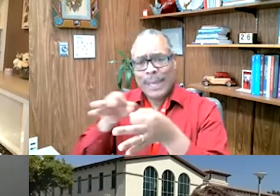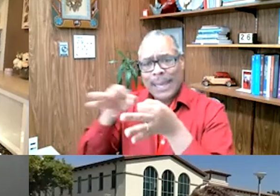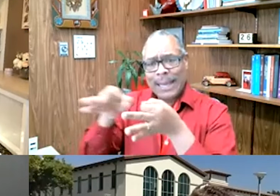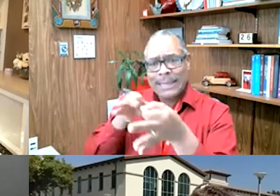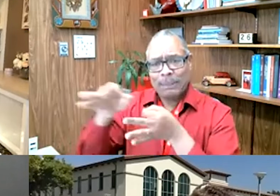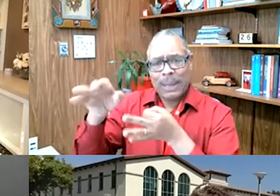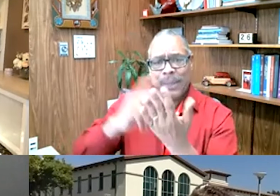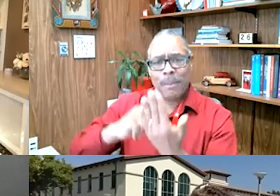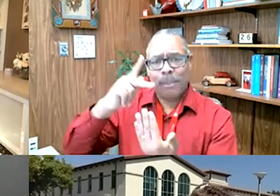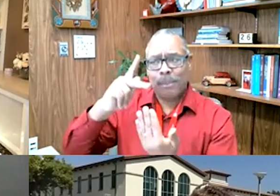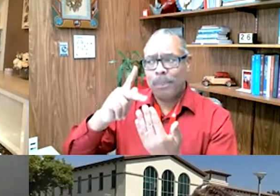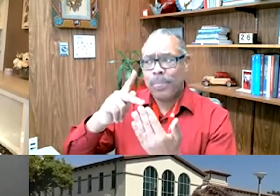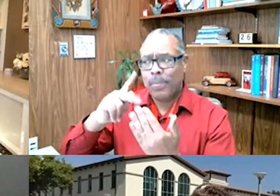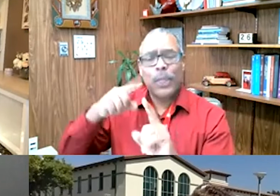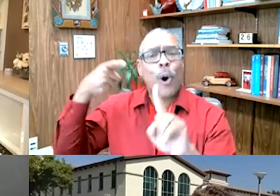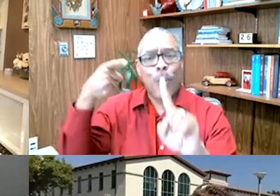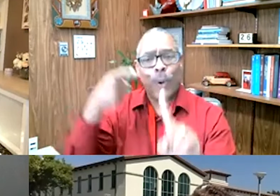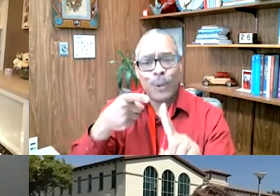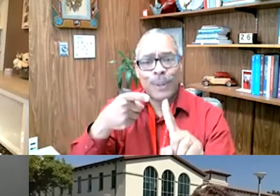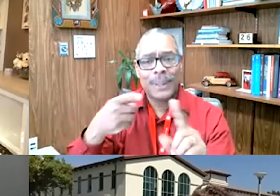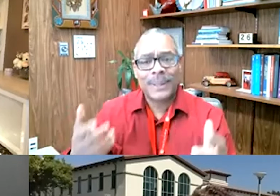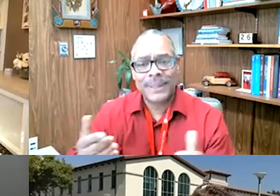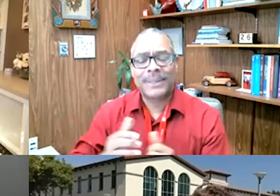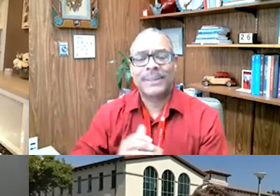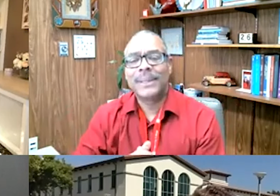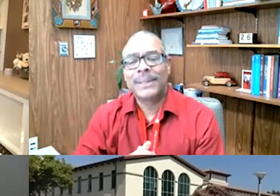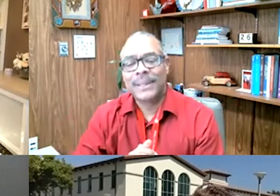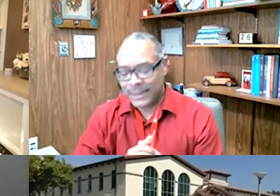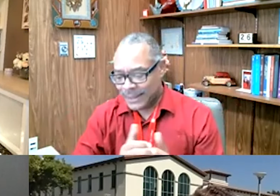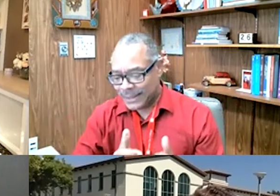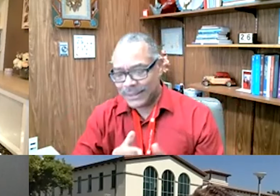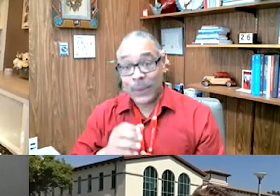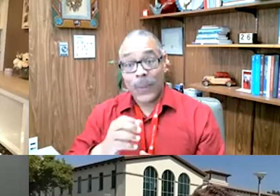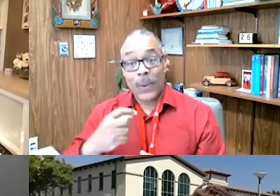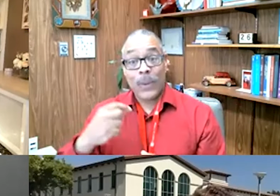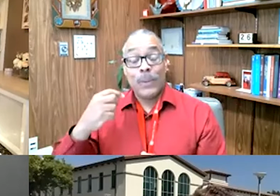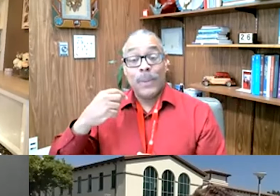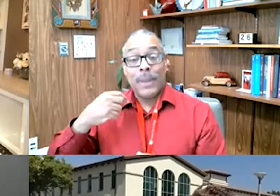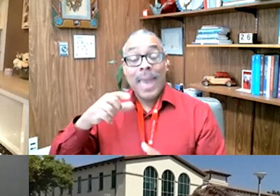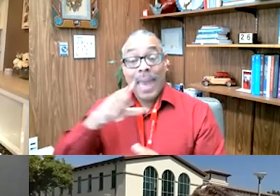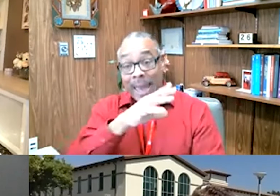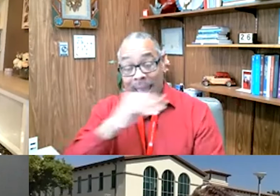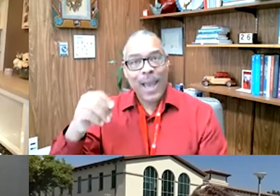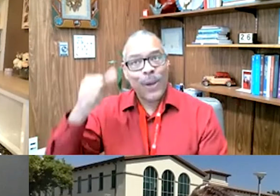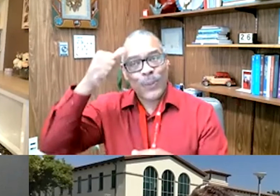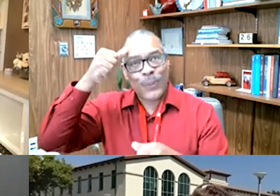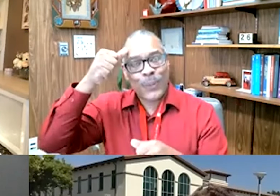confusion in terms of, there was no explanation of what the goal was.